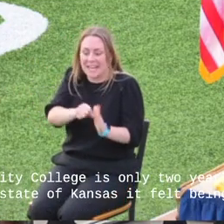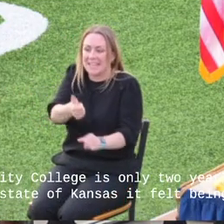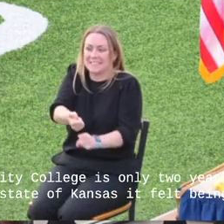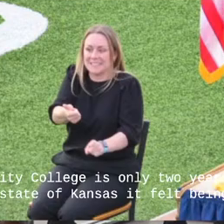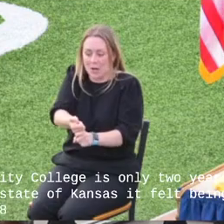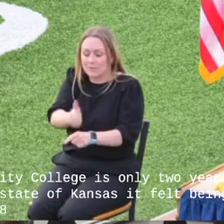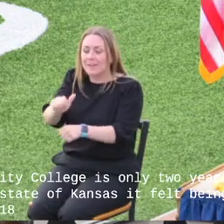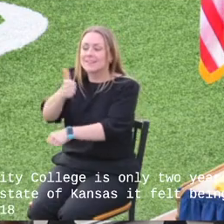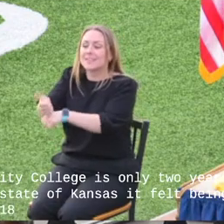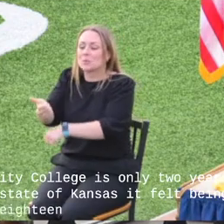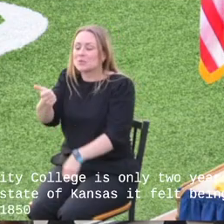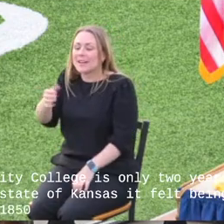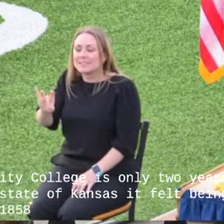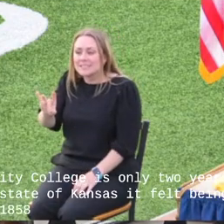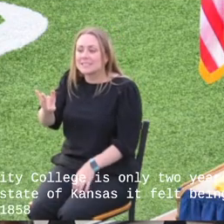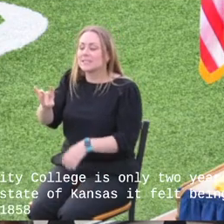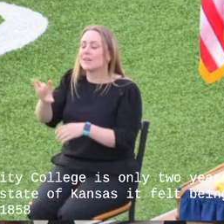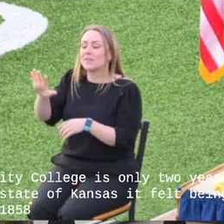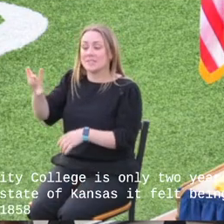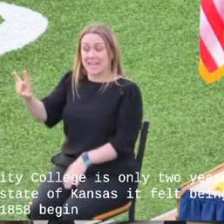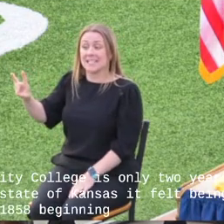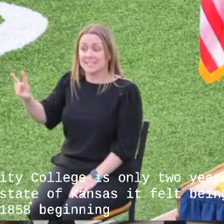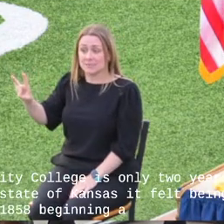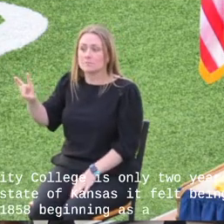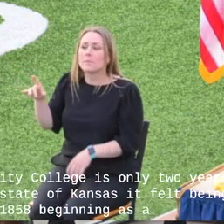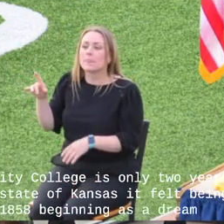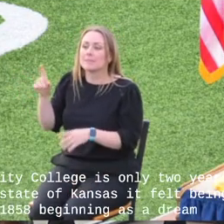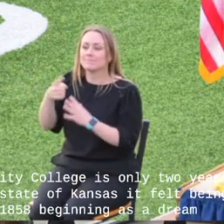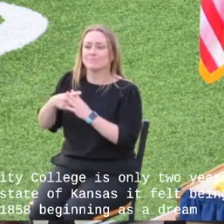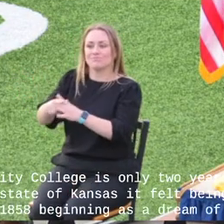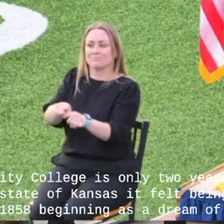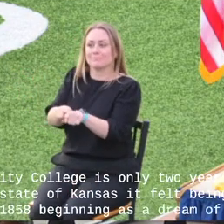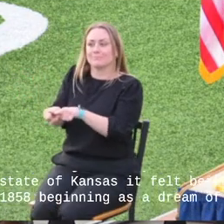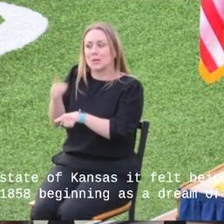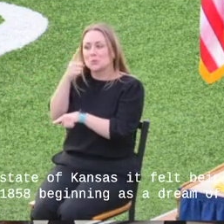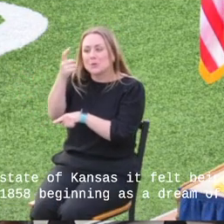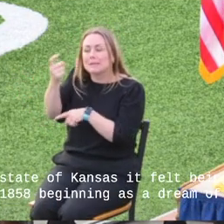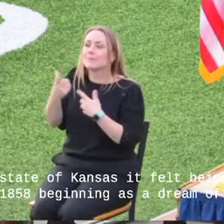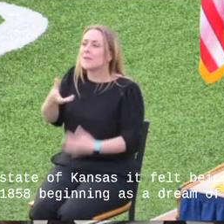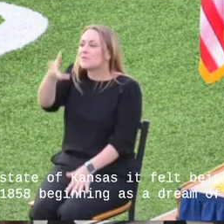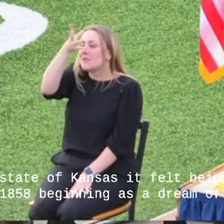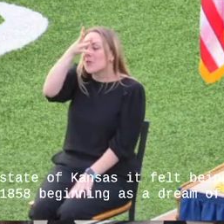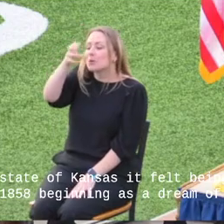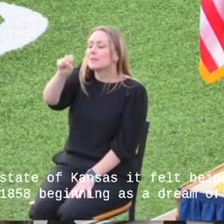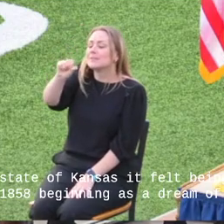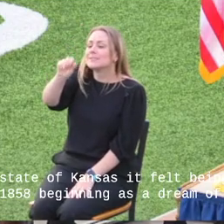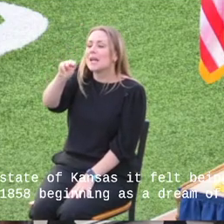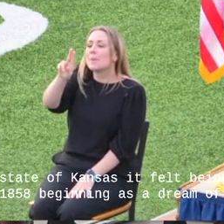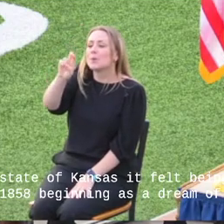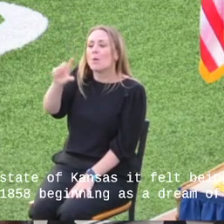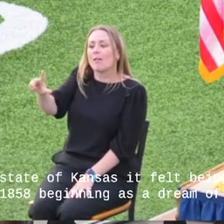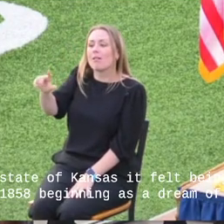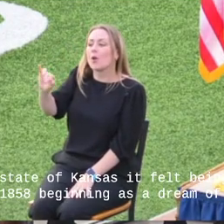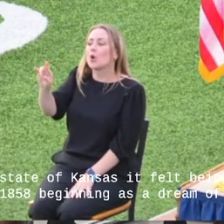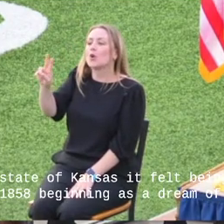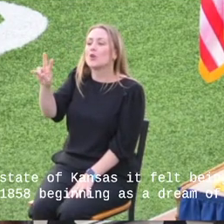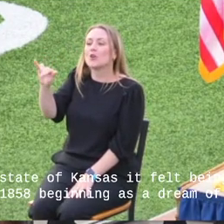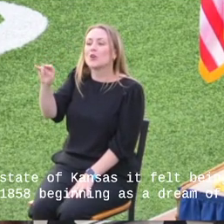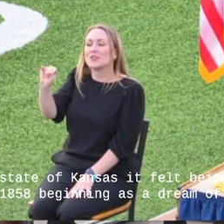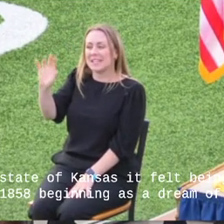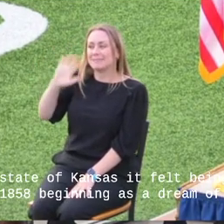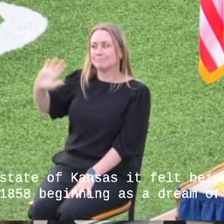in 1858, beginning as a dream of Father Samuel Irvin in